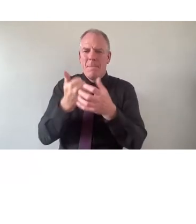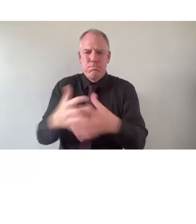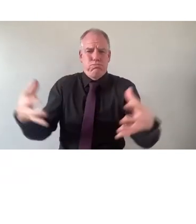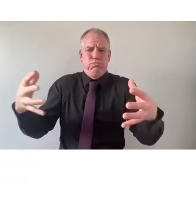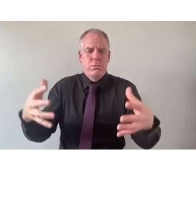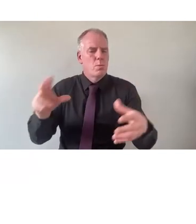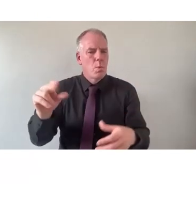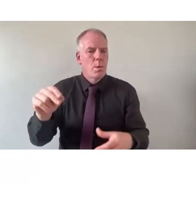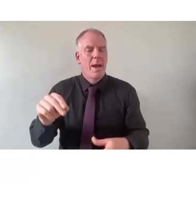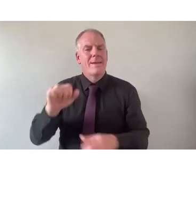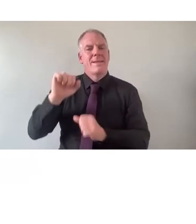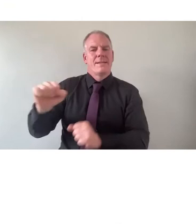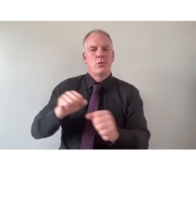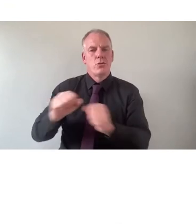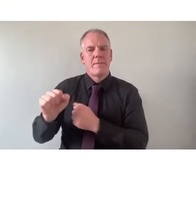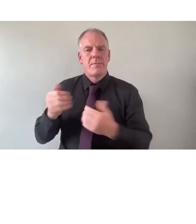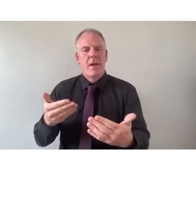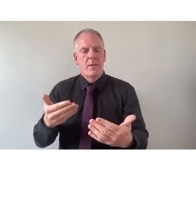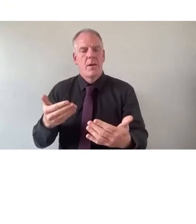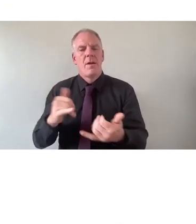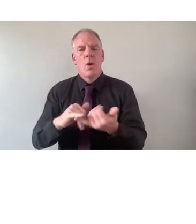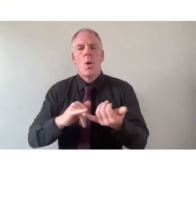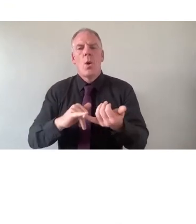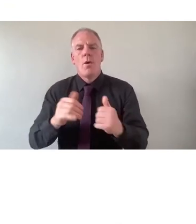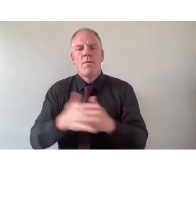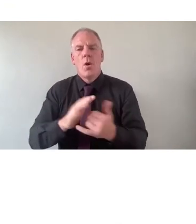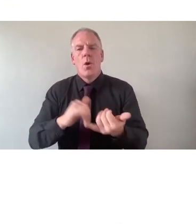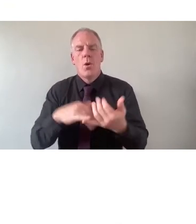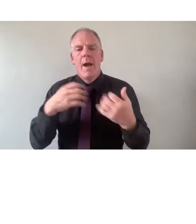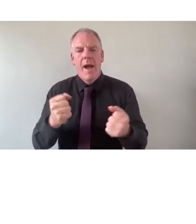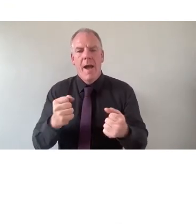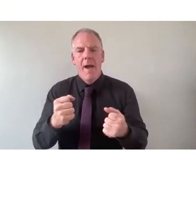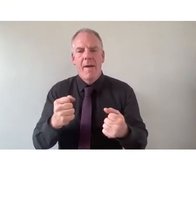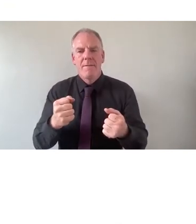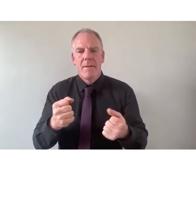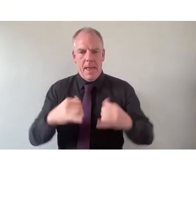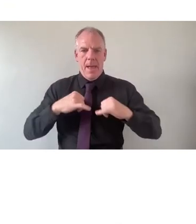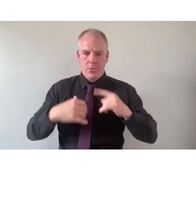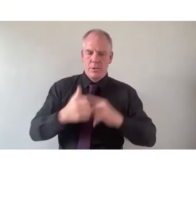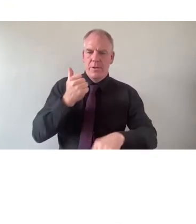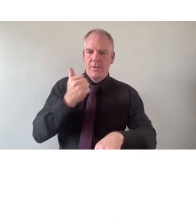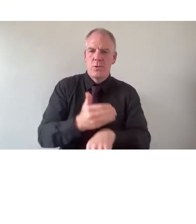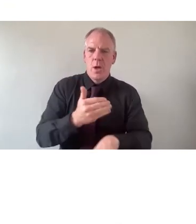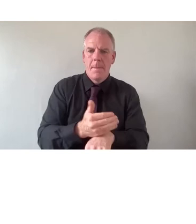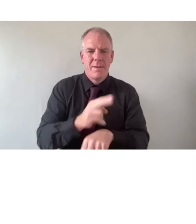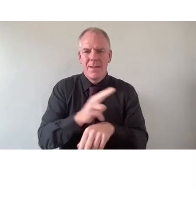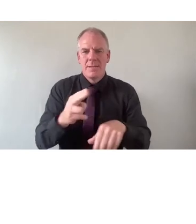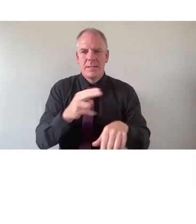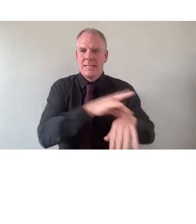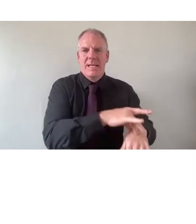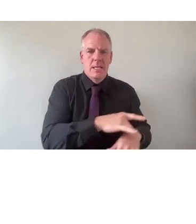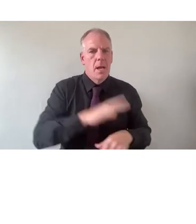employability only provides services to persons who are already employable, to a certain extent. Huh?